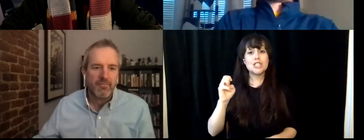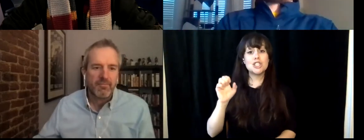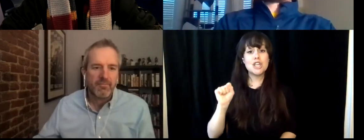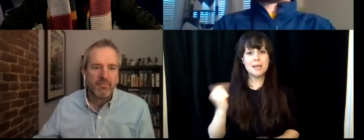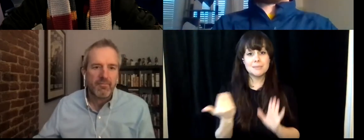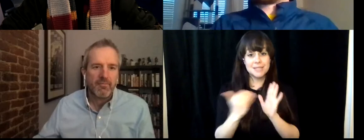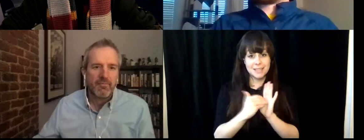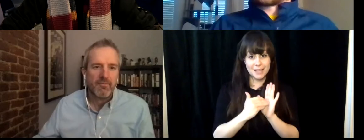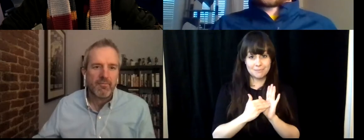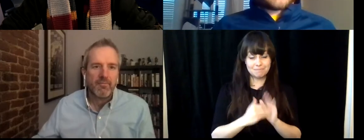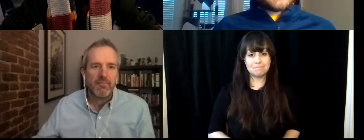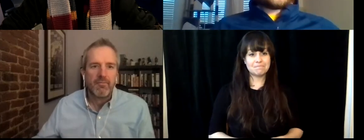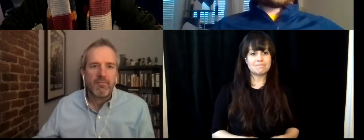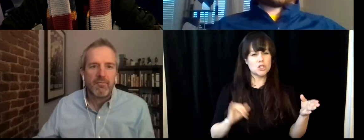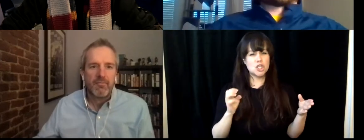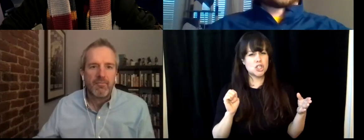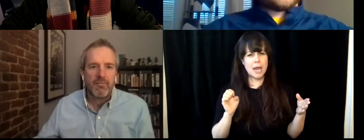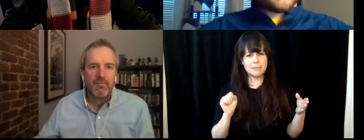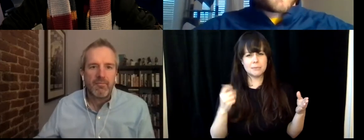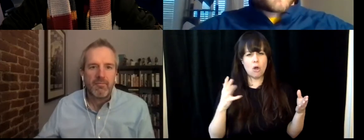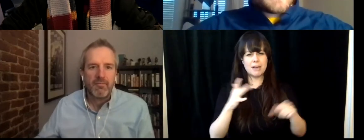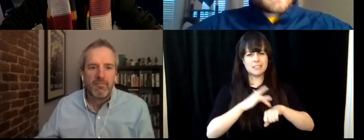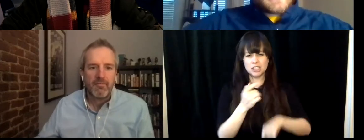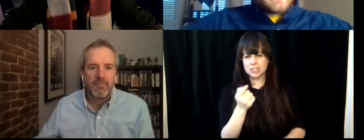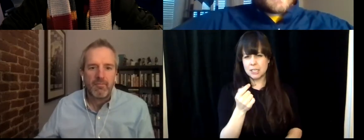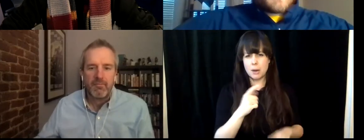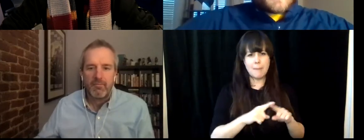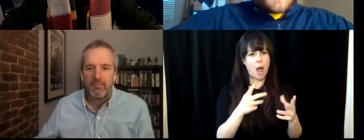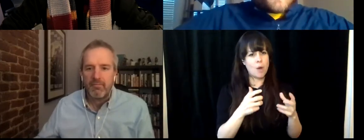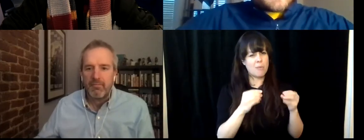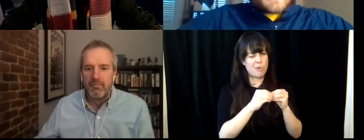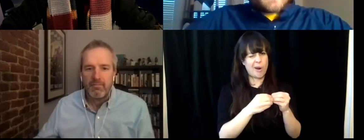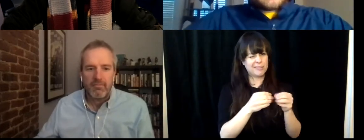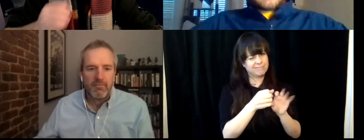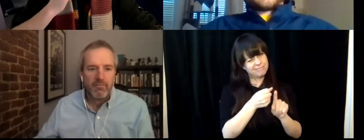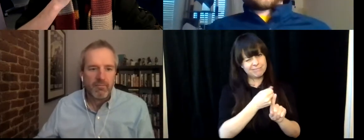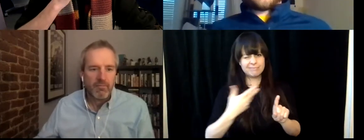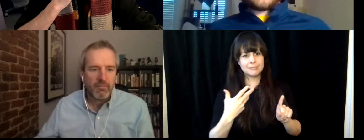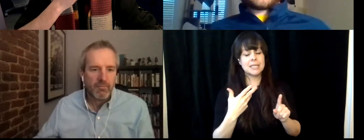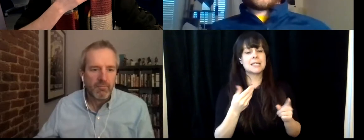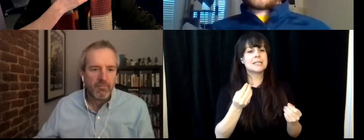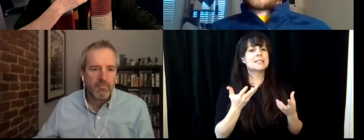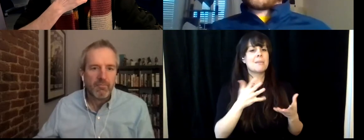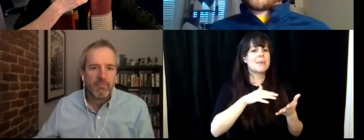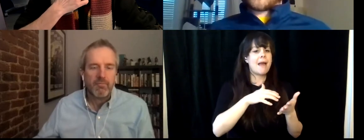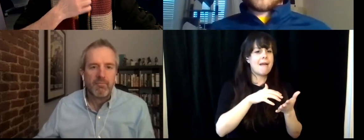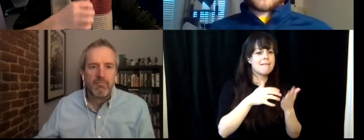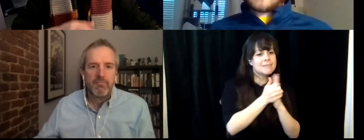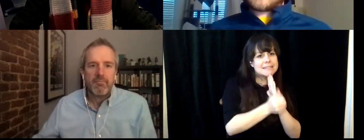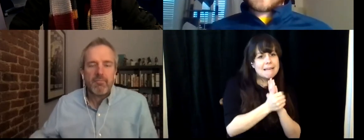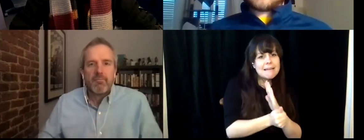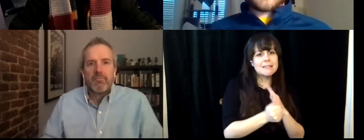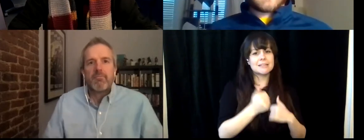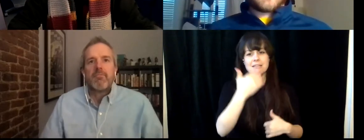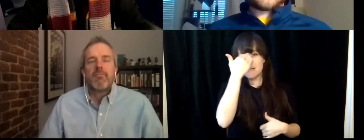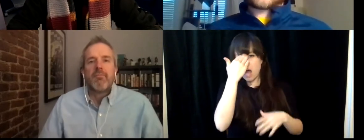James, we've kind of talked about this, but I think there's a little bit more we could say. What skills and knowledge do you need to be hired for the types